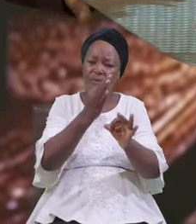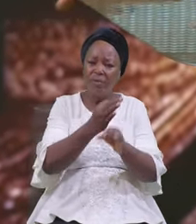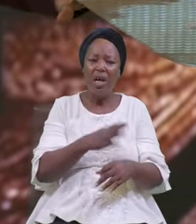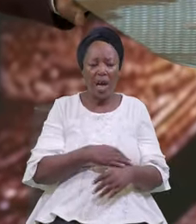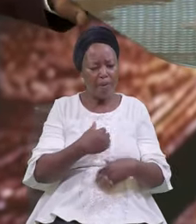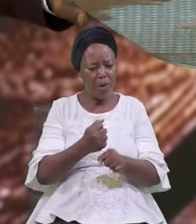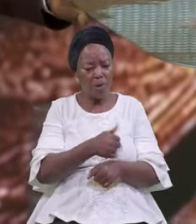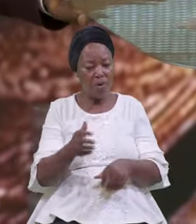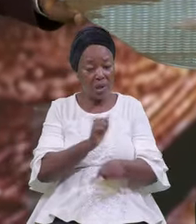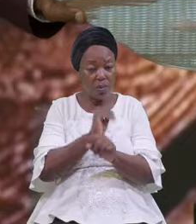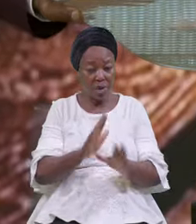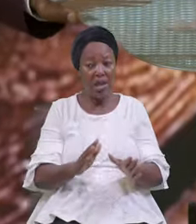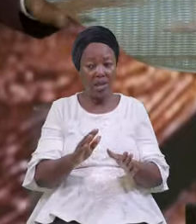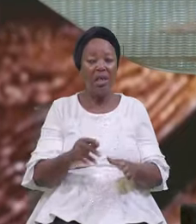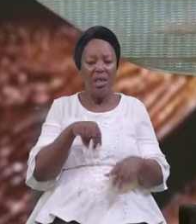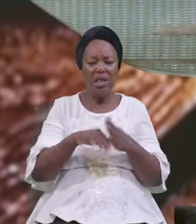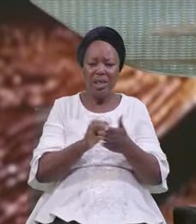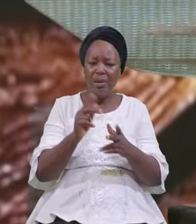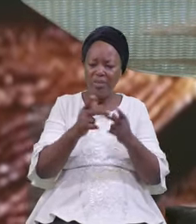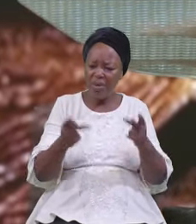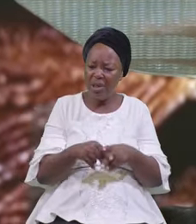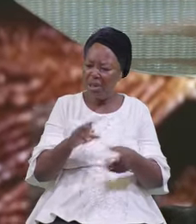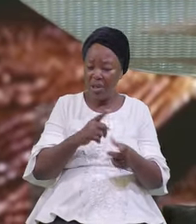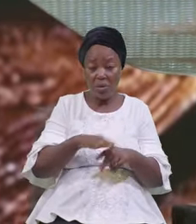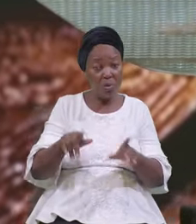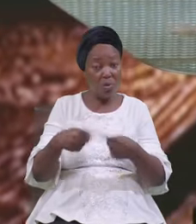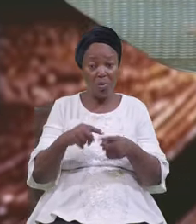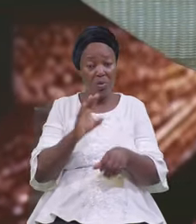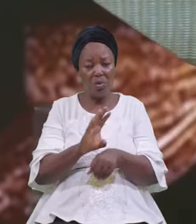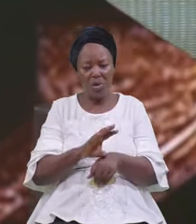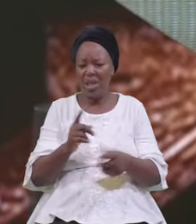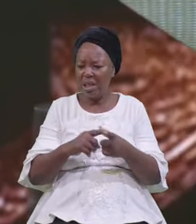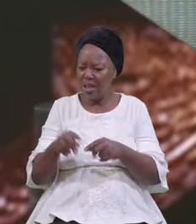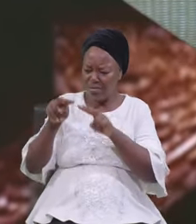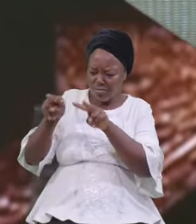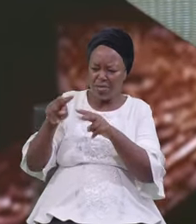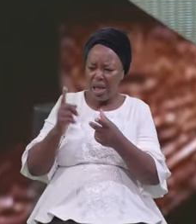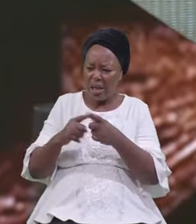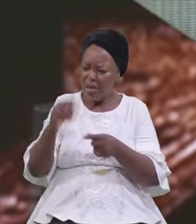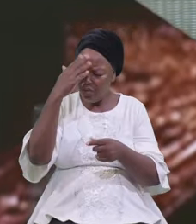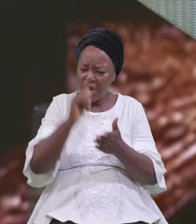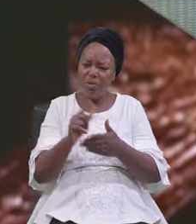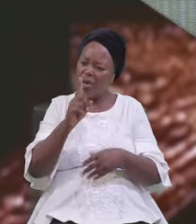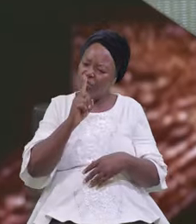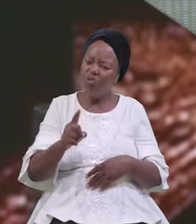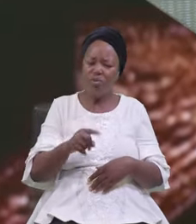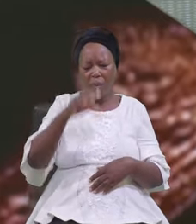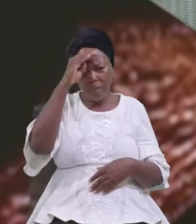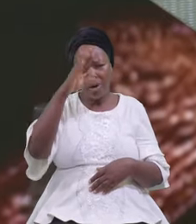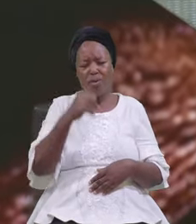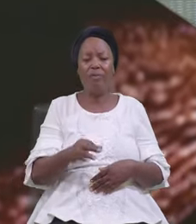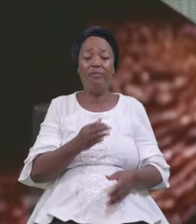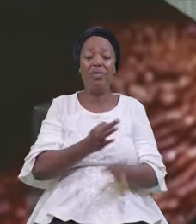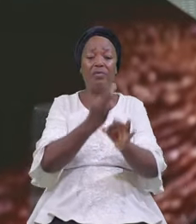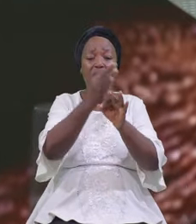go to church, and they should have their denomination, but they look at you. Sure, they know that you're a man of conviction, a woman of conviction,